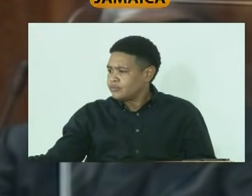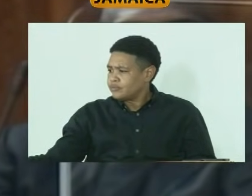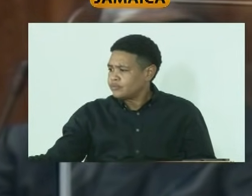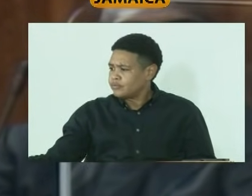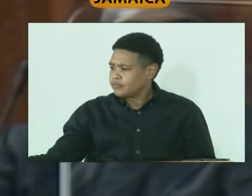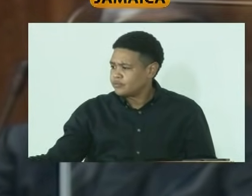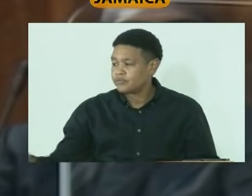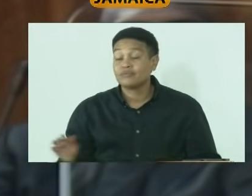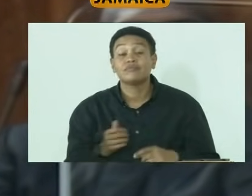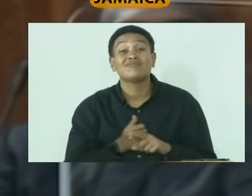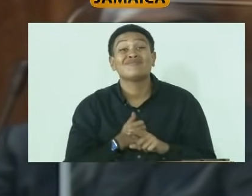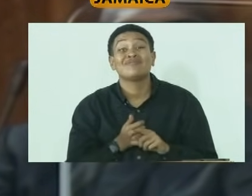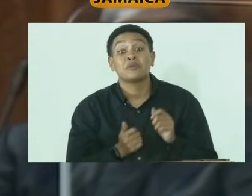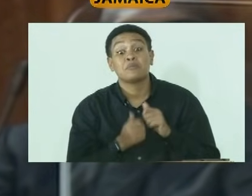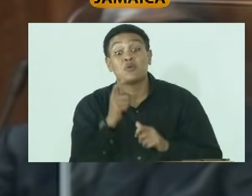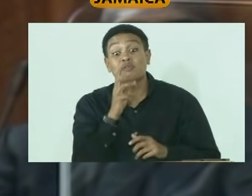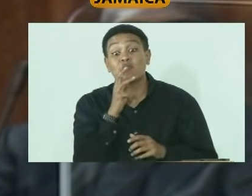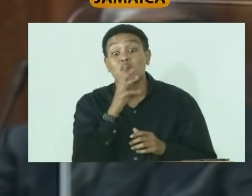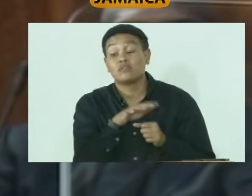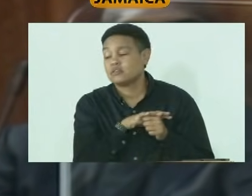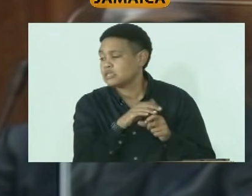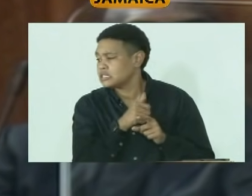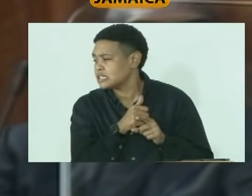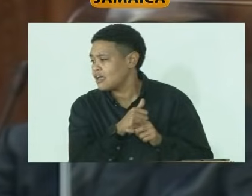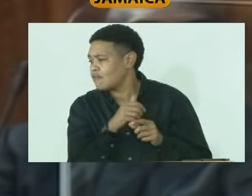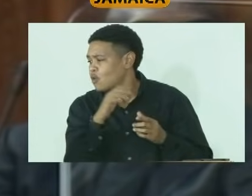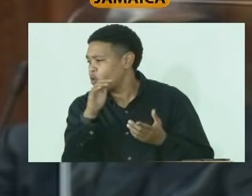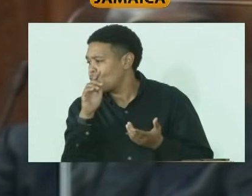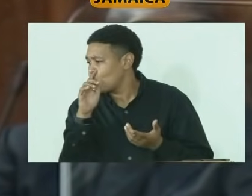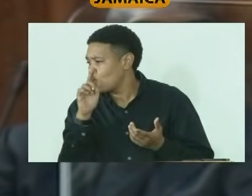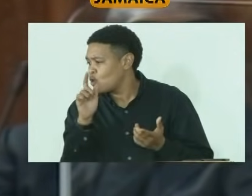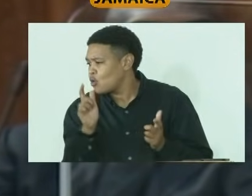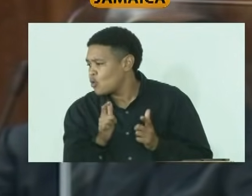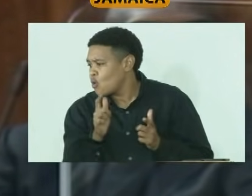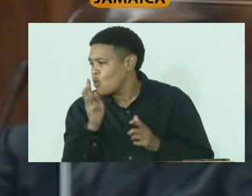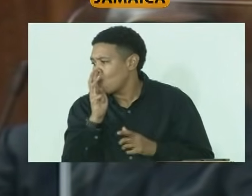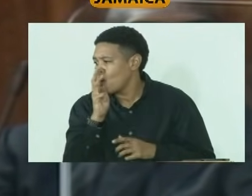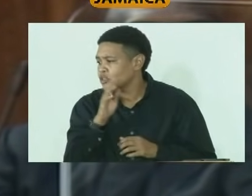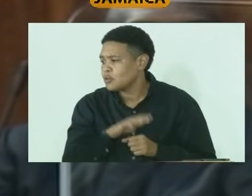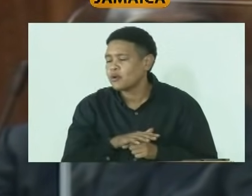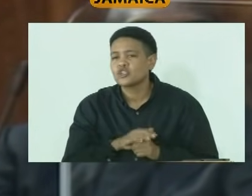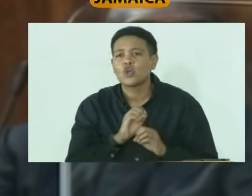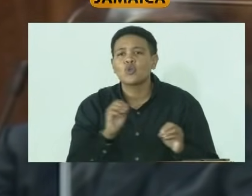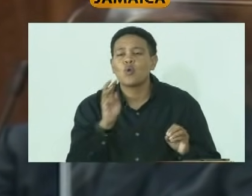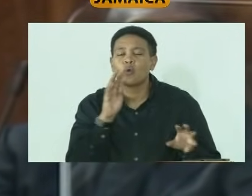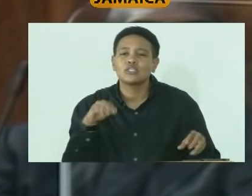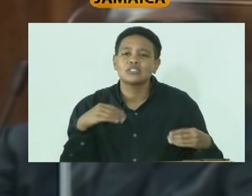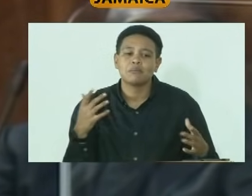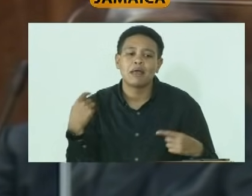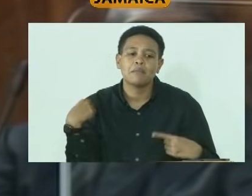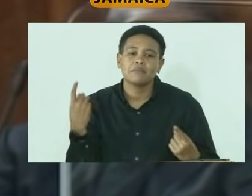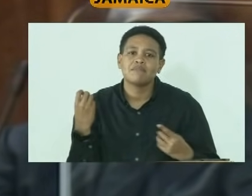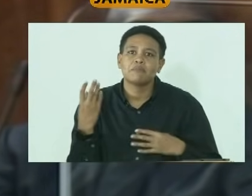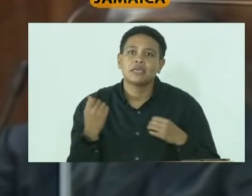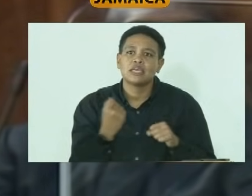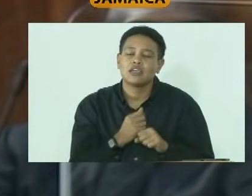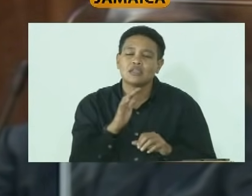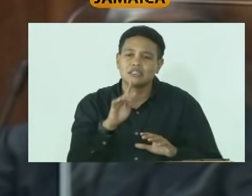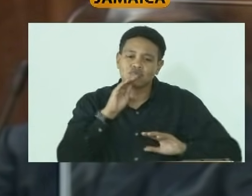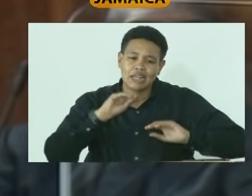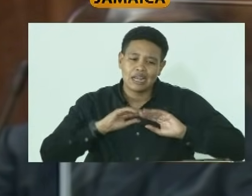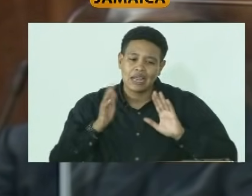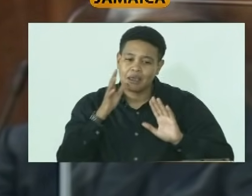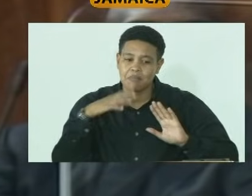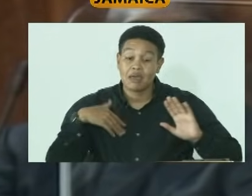some areas not having access to this precious commodity for well over a decade. It is clear, Madam Speaker, that